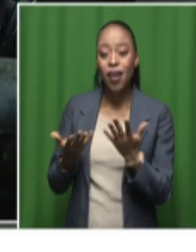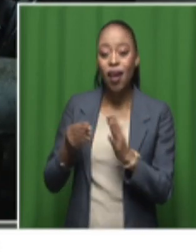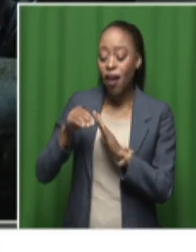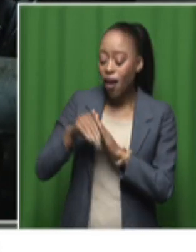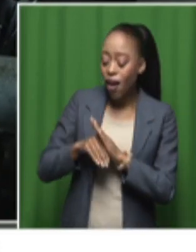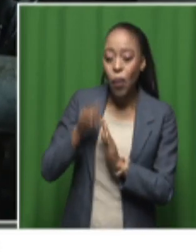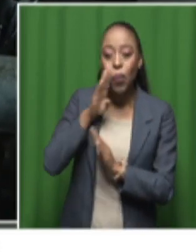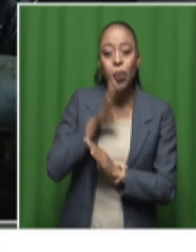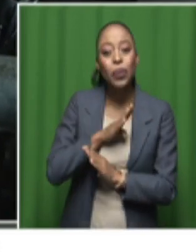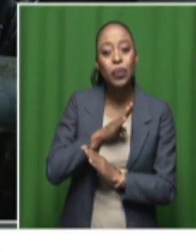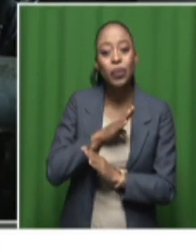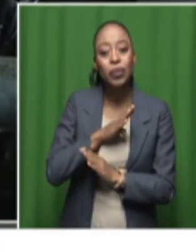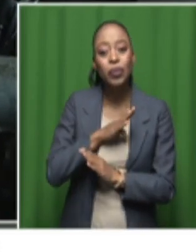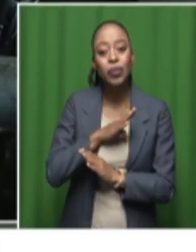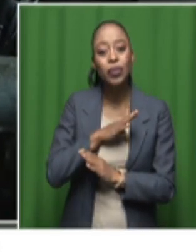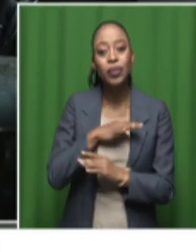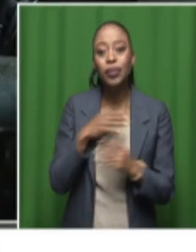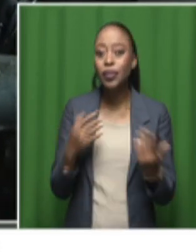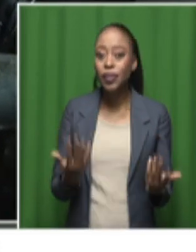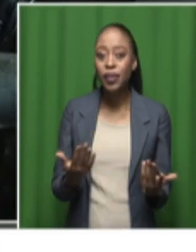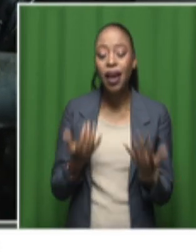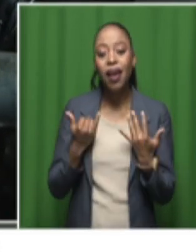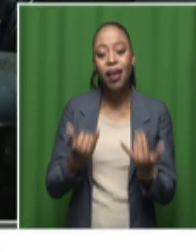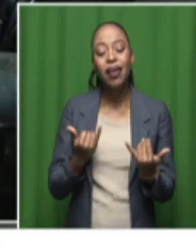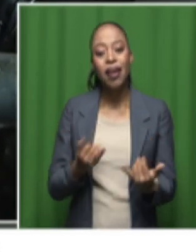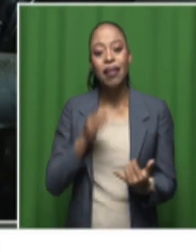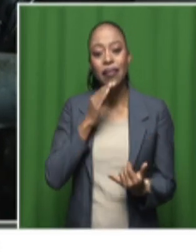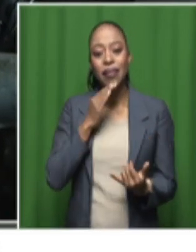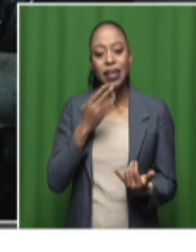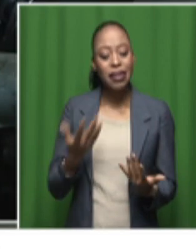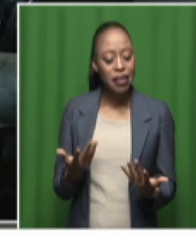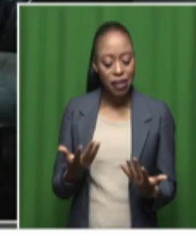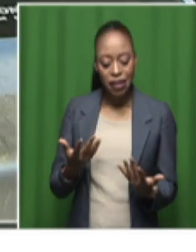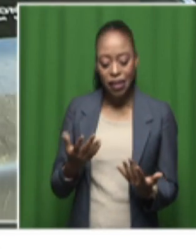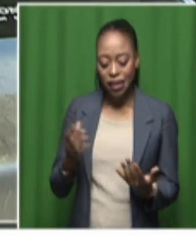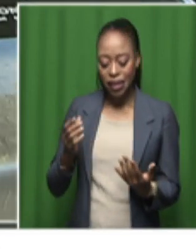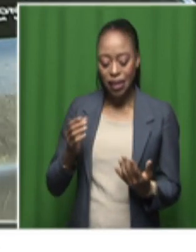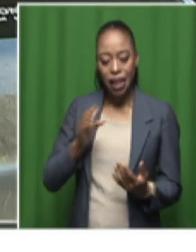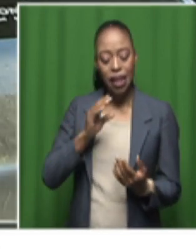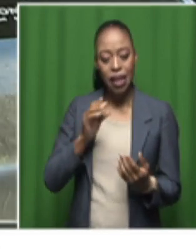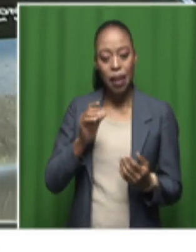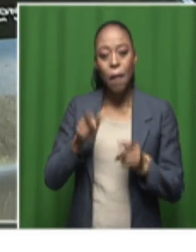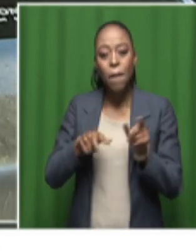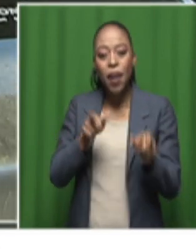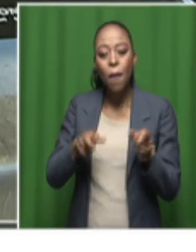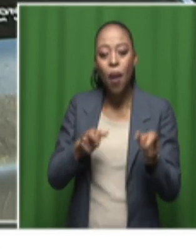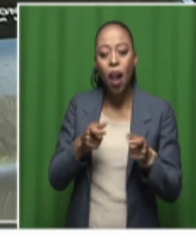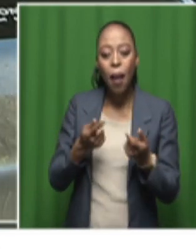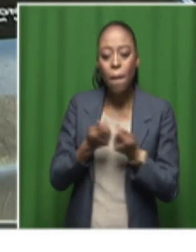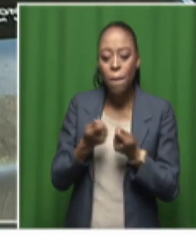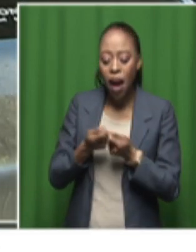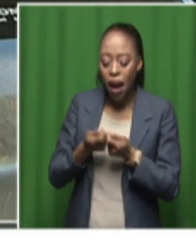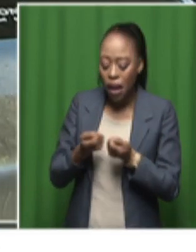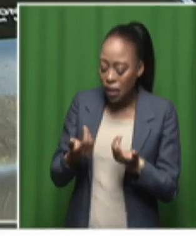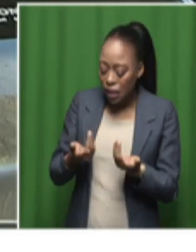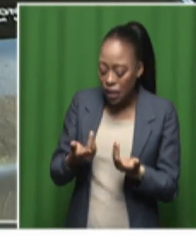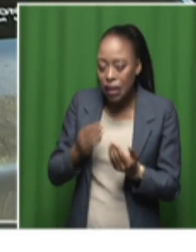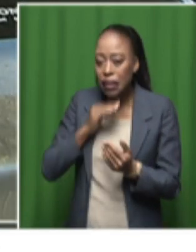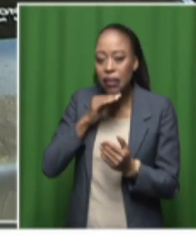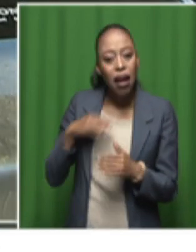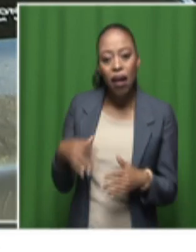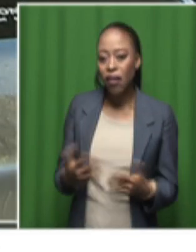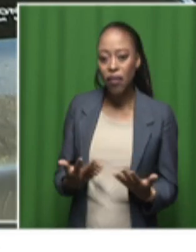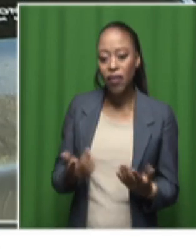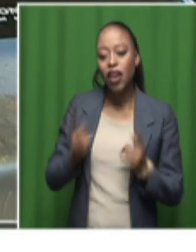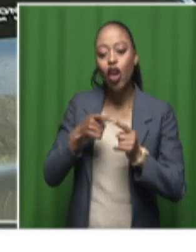coming down again. That leaves less money in the pockets of ordinary South Africans to purchase